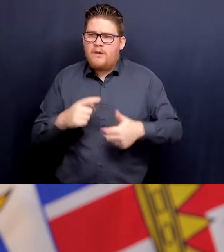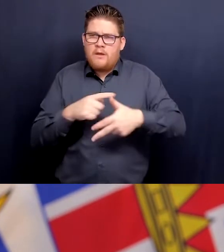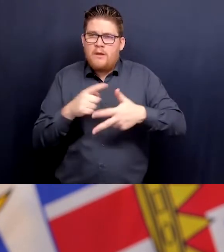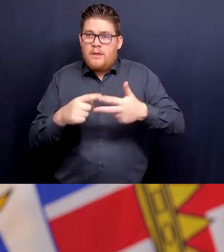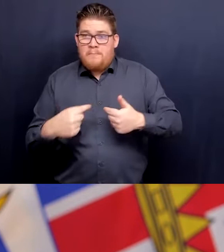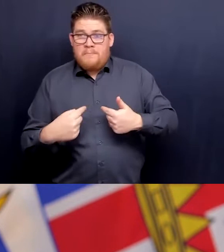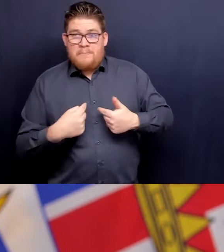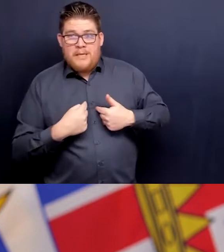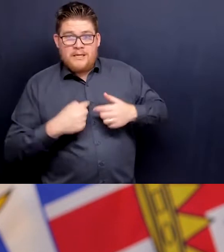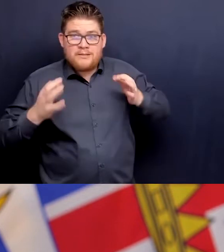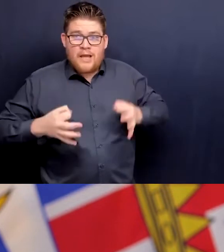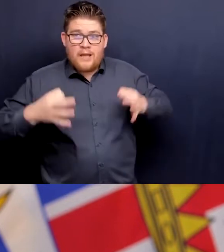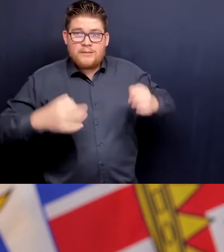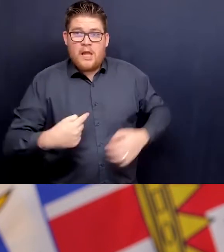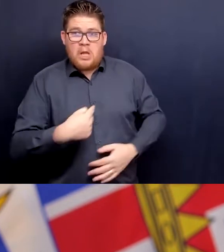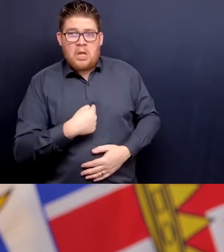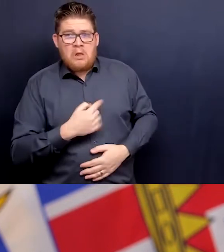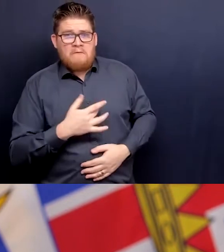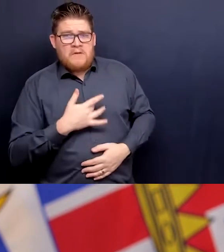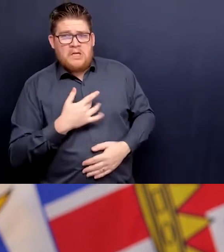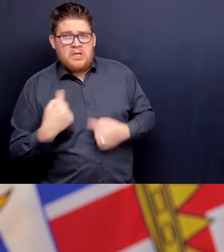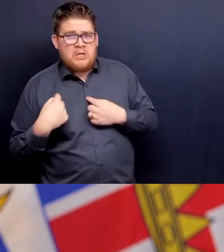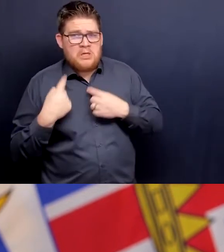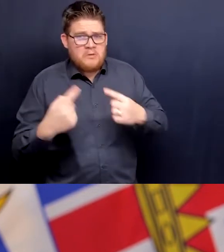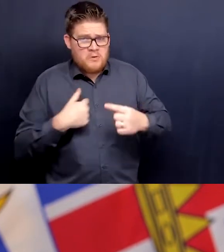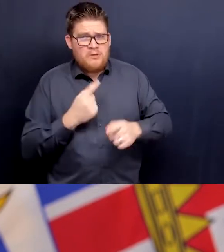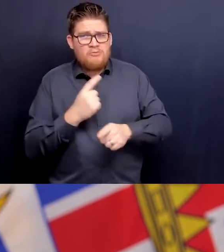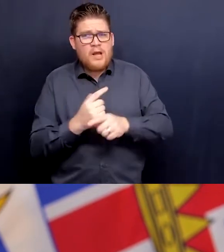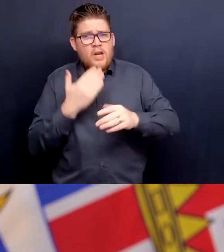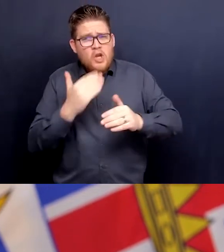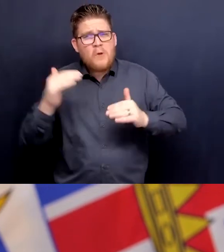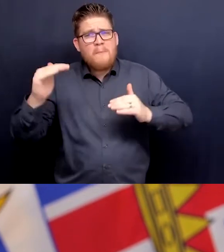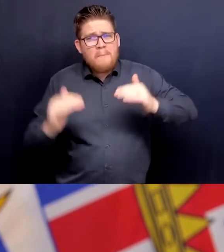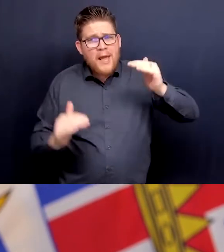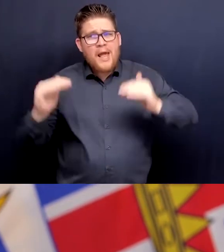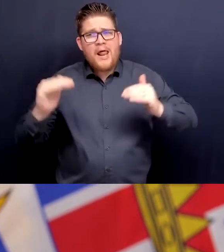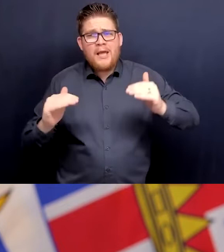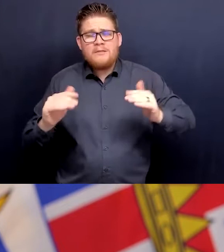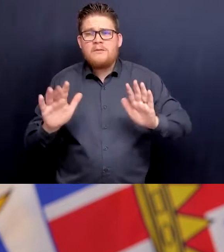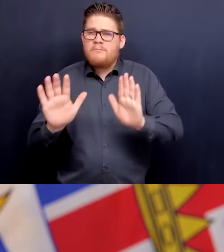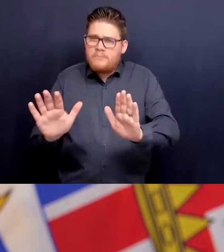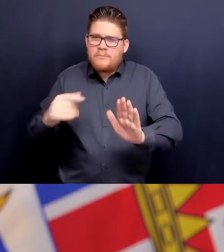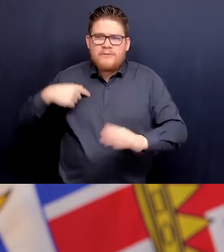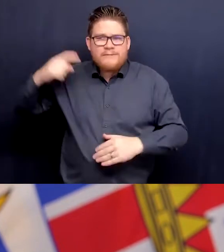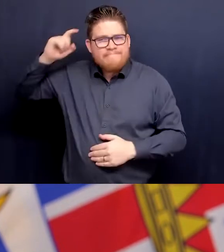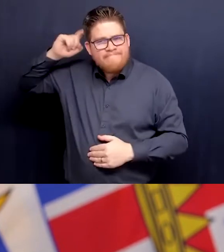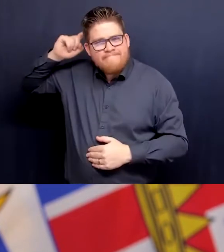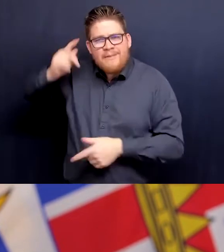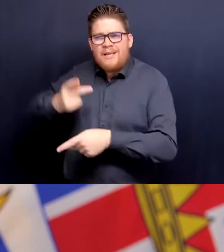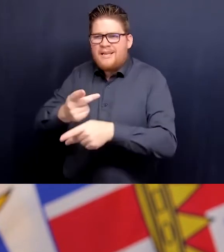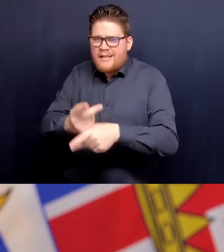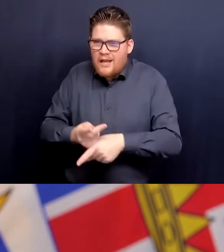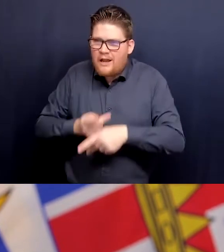have looked at and we need to continue to monitor and to take into account as we put in or remove the restrictions that we've seen